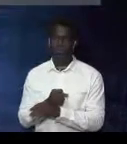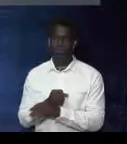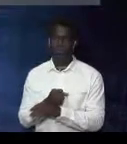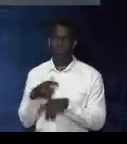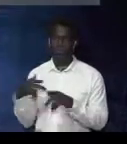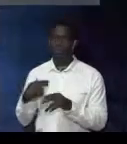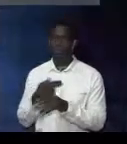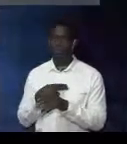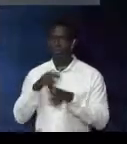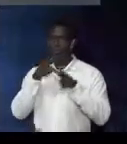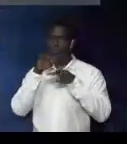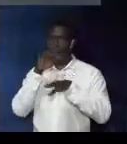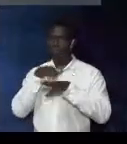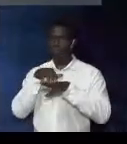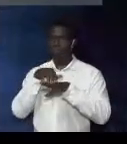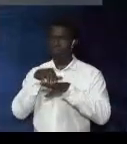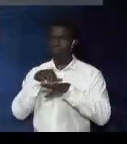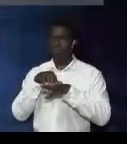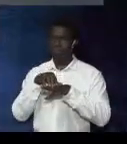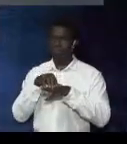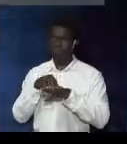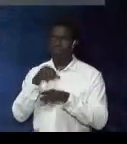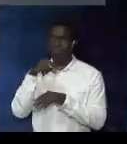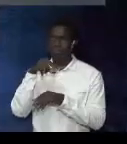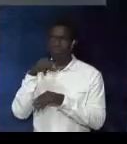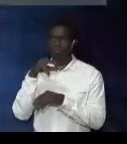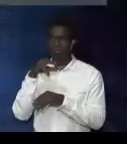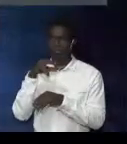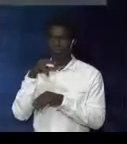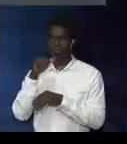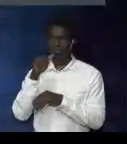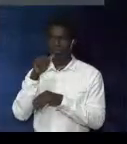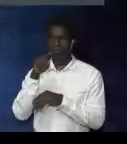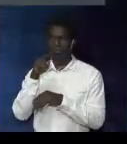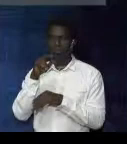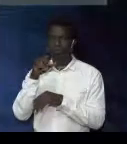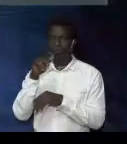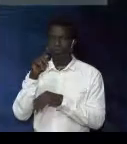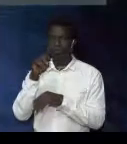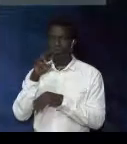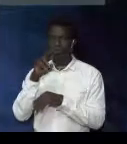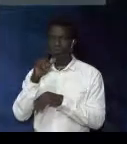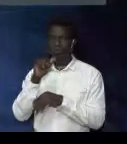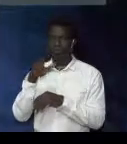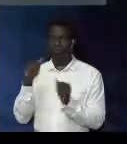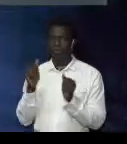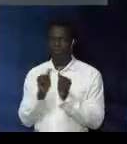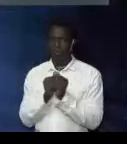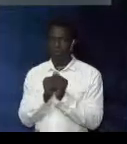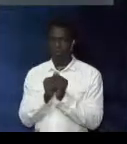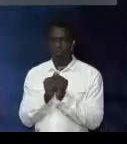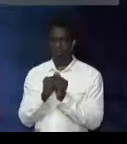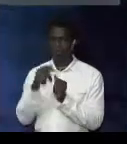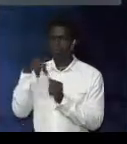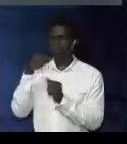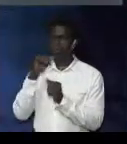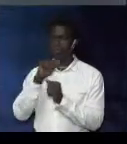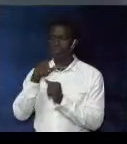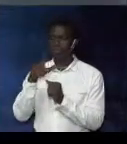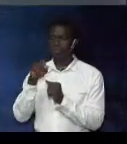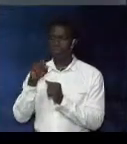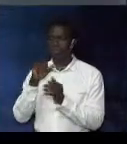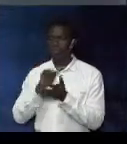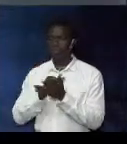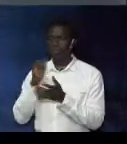Now, let's now look at quadrilaterals with parallel sides. And that should already tell you that maybe there are some